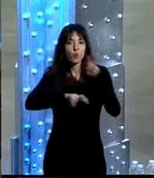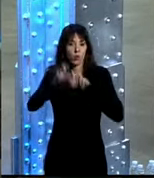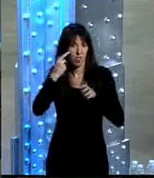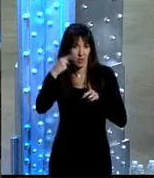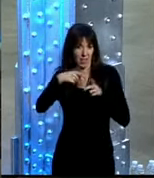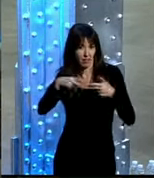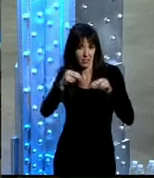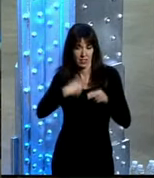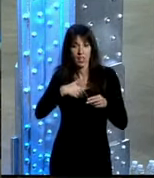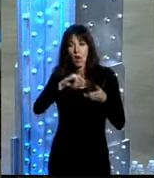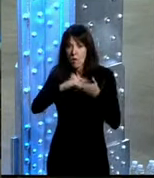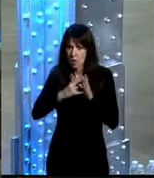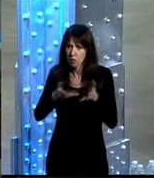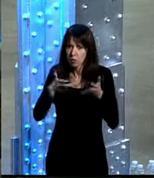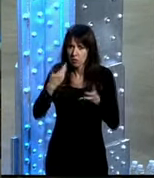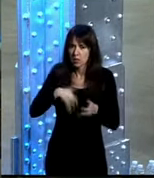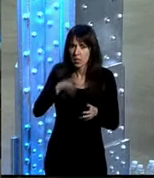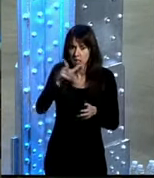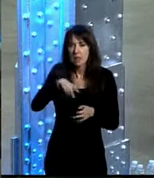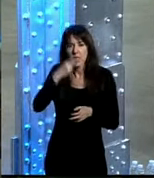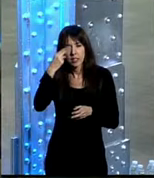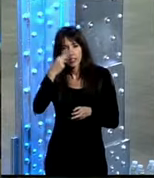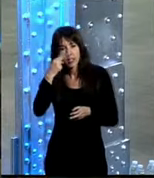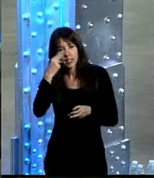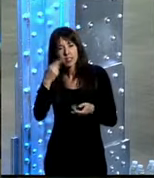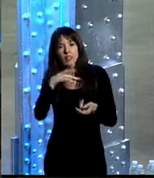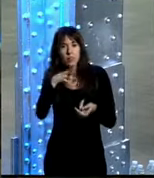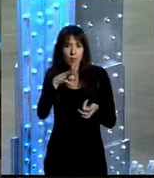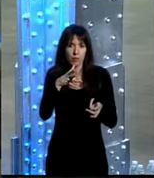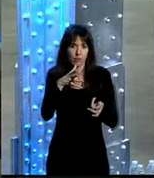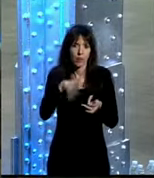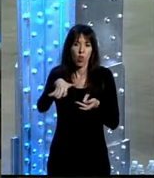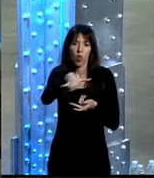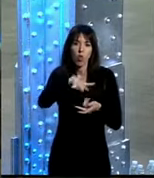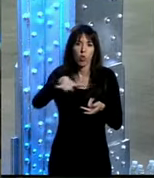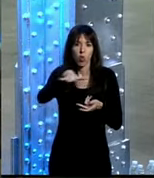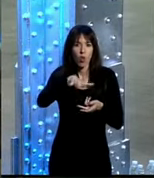The second one is called En Búsqueda, Searching.